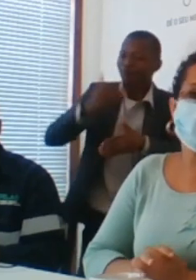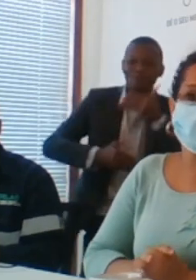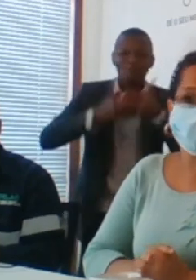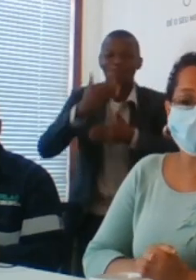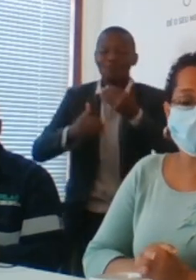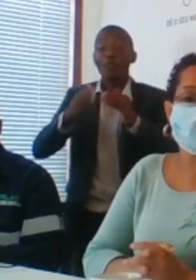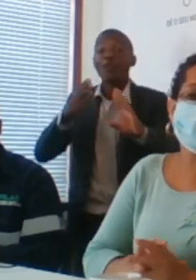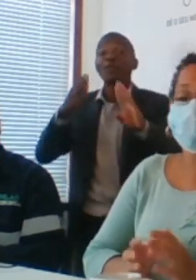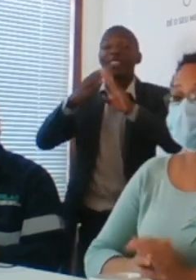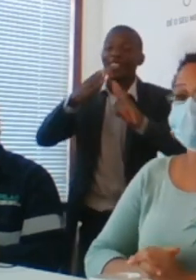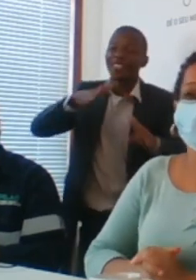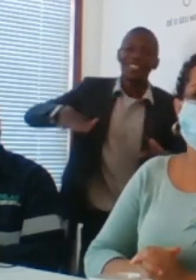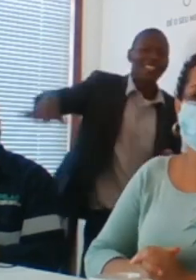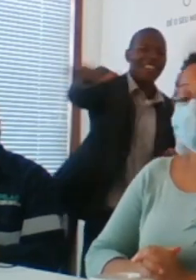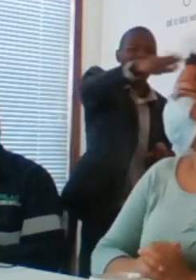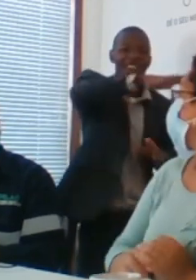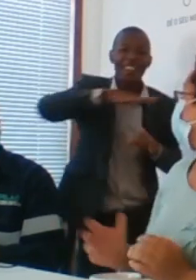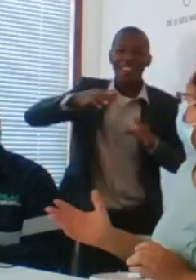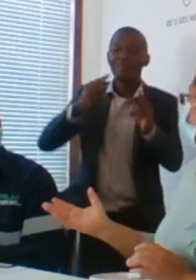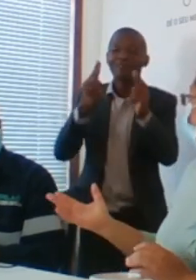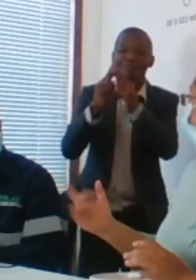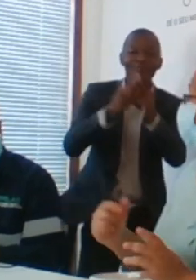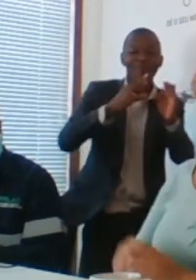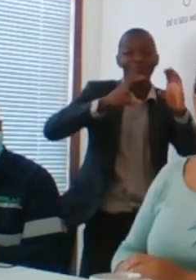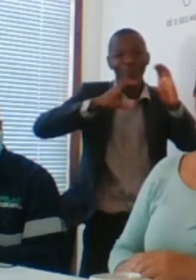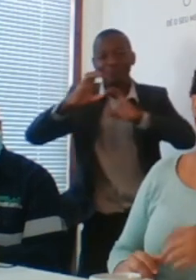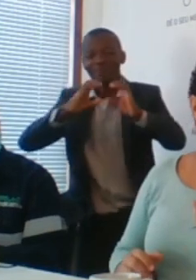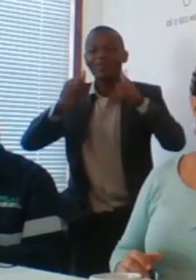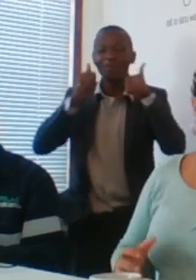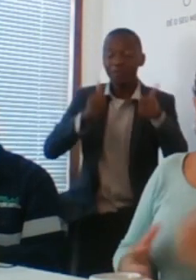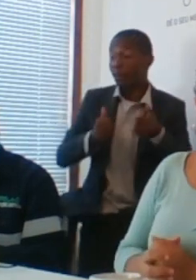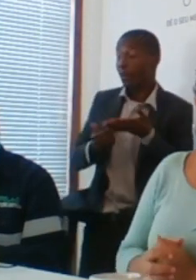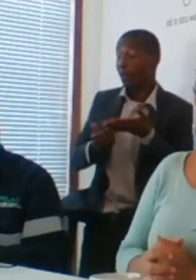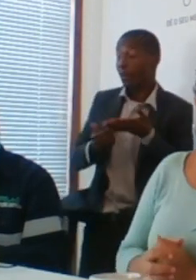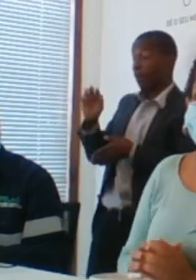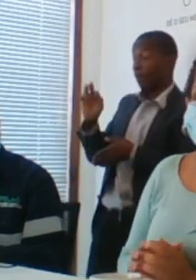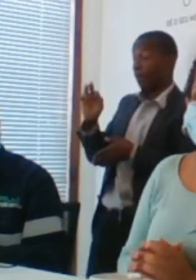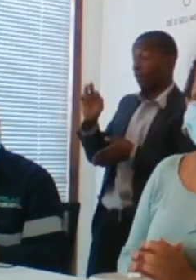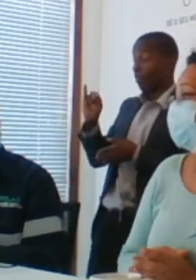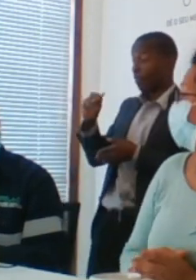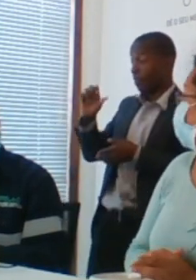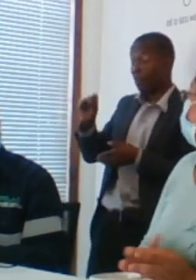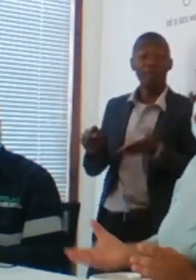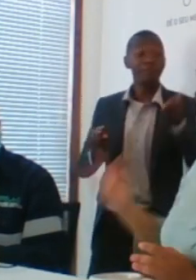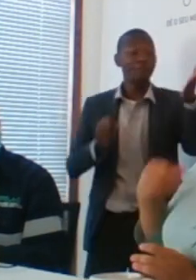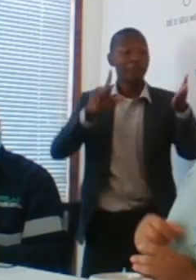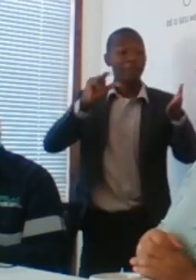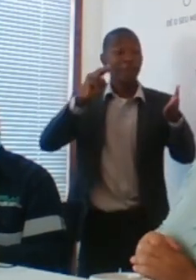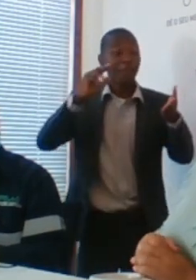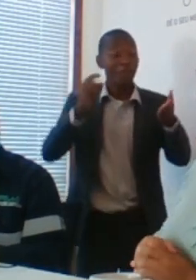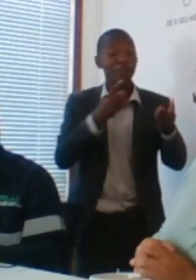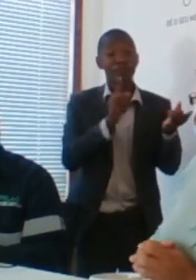social media. Thank you, everybody, for participating. Thank you, Zinias, for coming. Thank you, Lino, for your amazing story. And thank you,